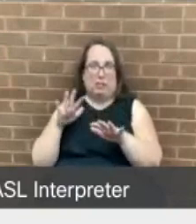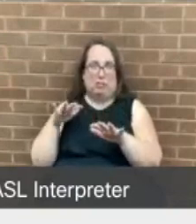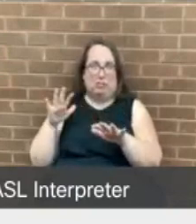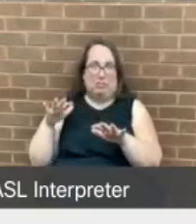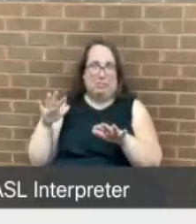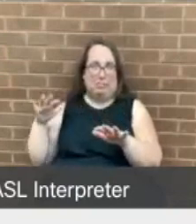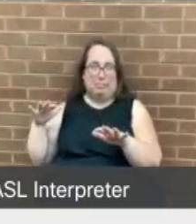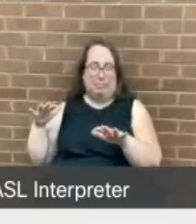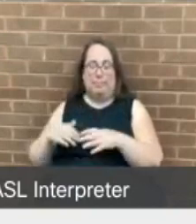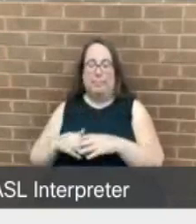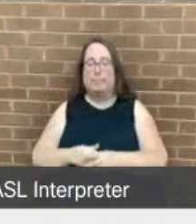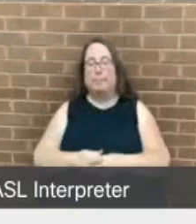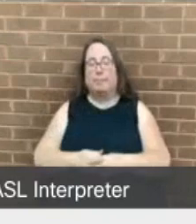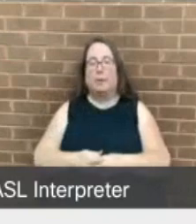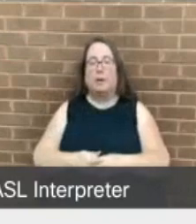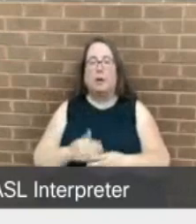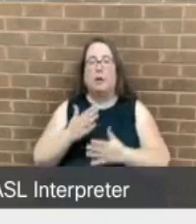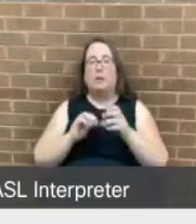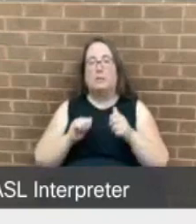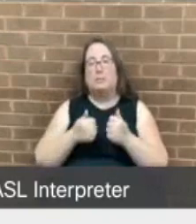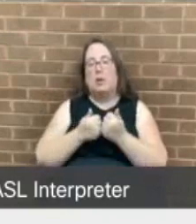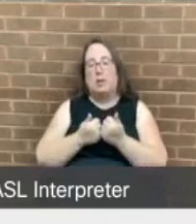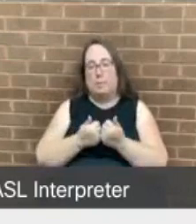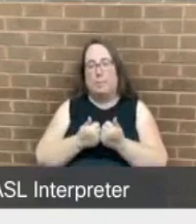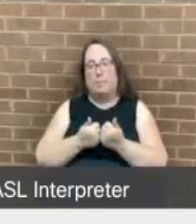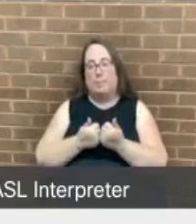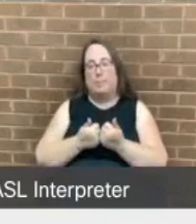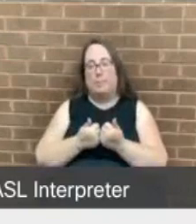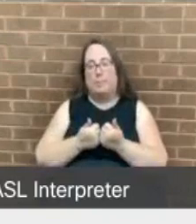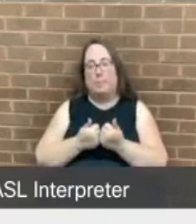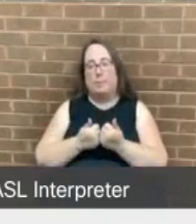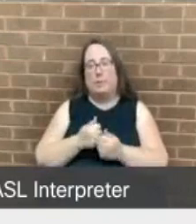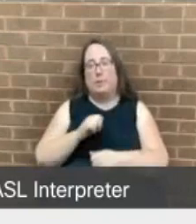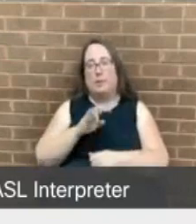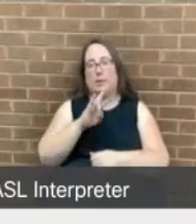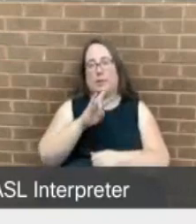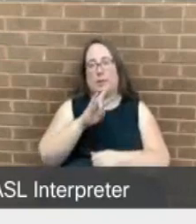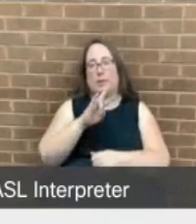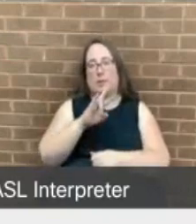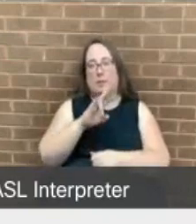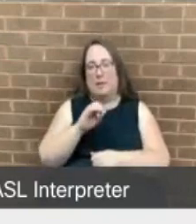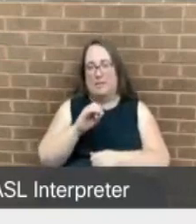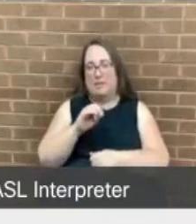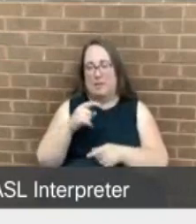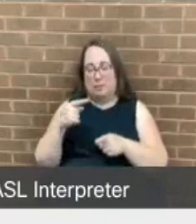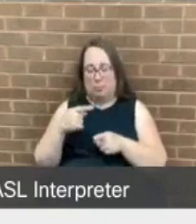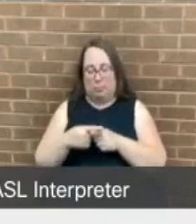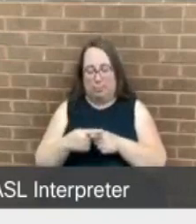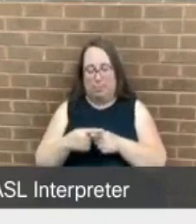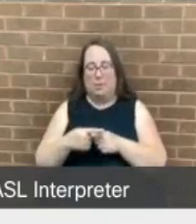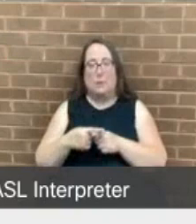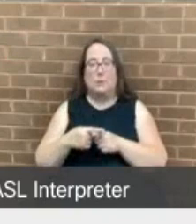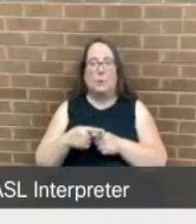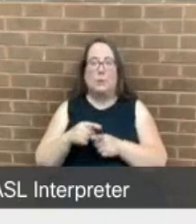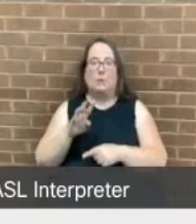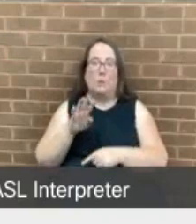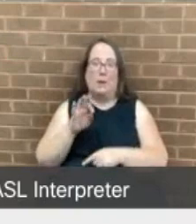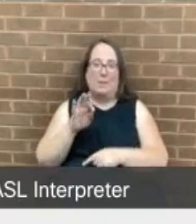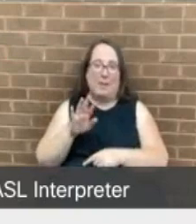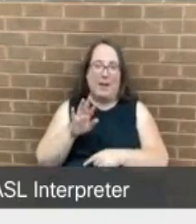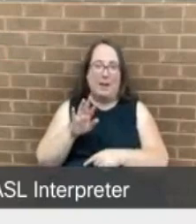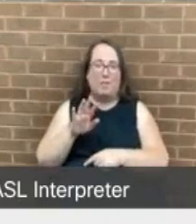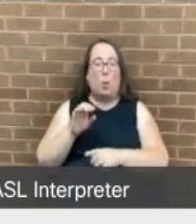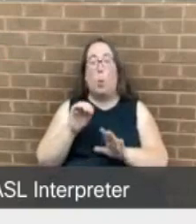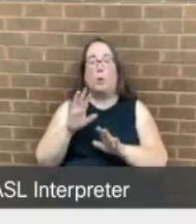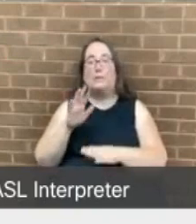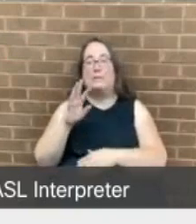have some challenges where 70 kind of dead ends into the Beltway and that kind of north section in